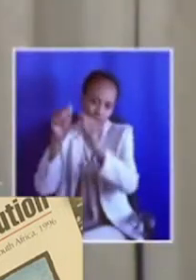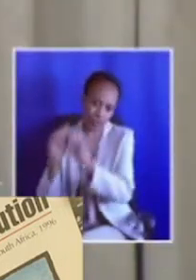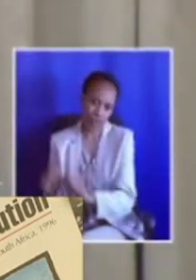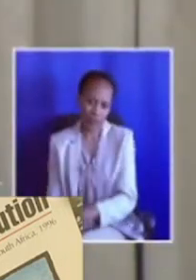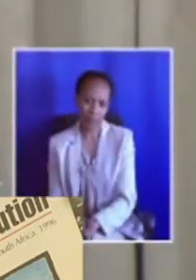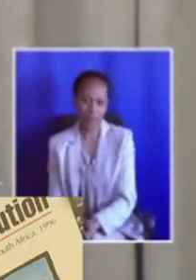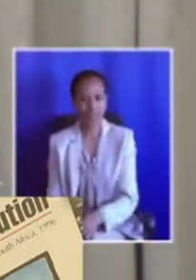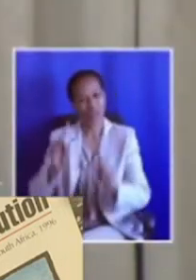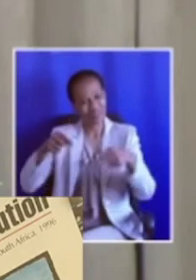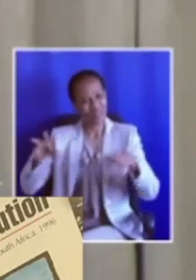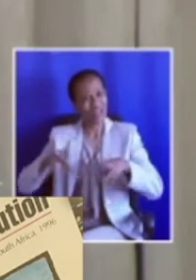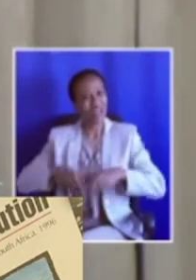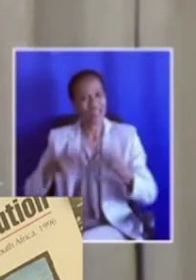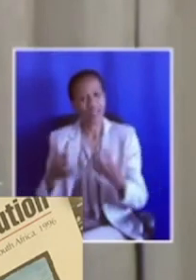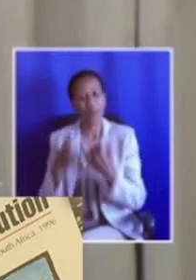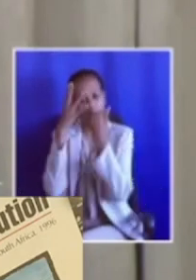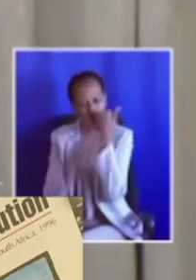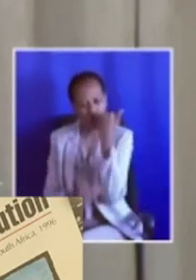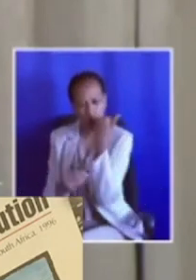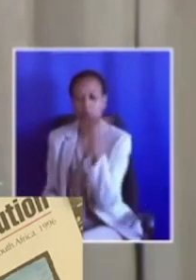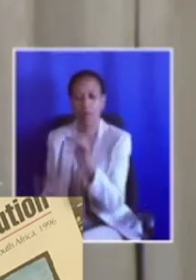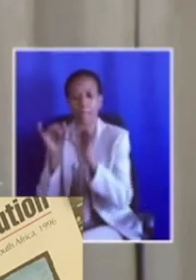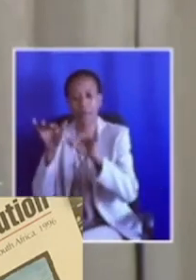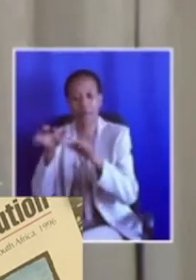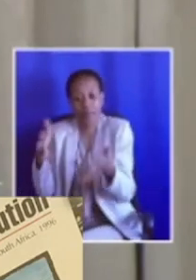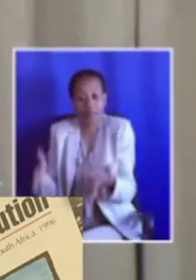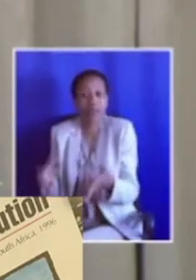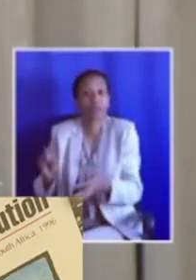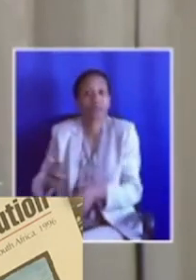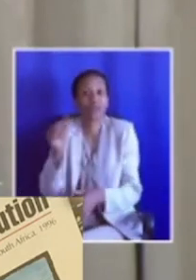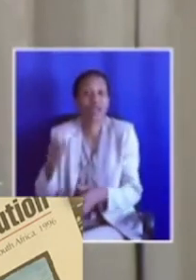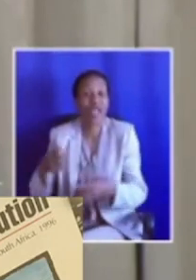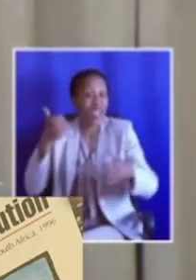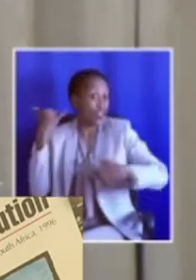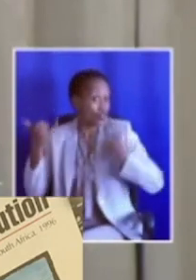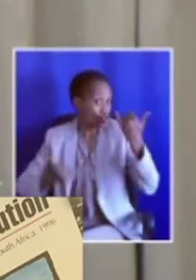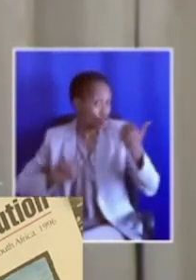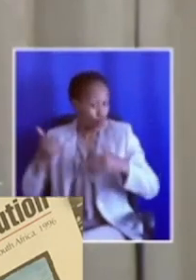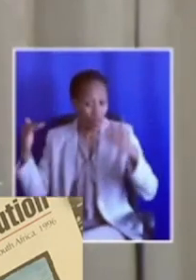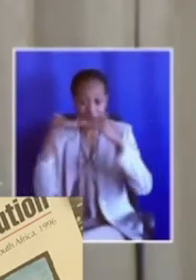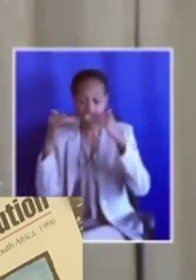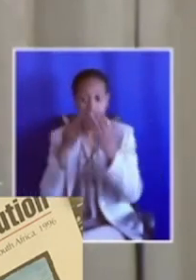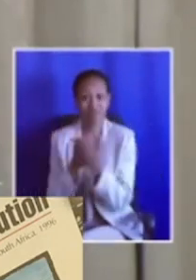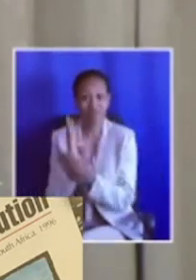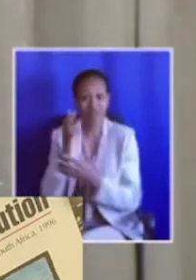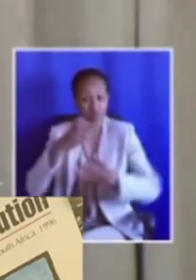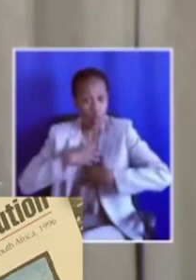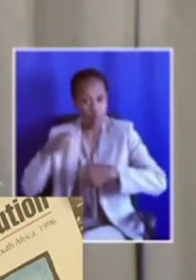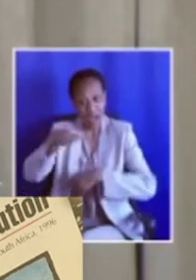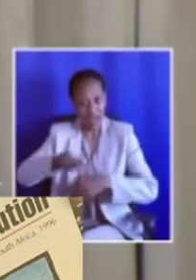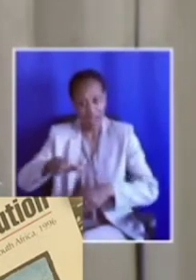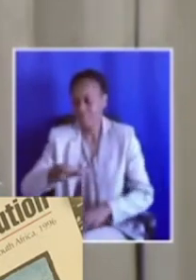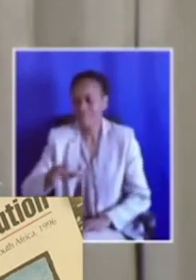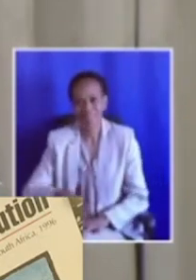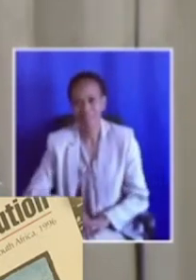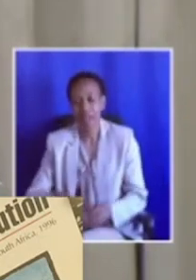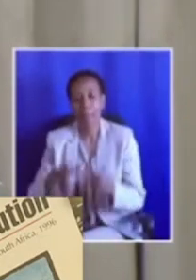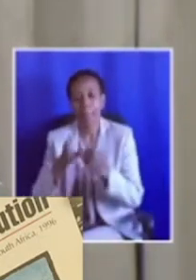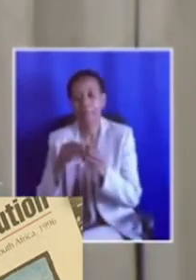therefore unacceptable that the poorest people in our country still do not enjoy equal rights to ownership. And honorable